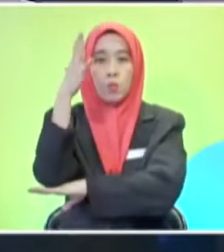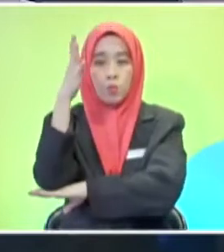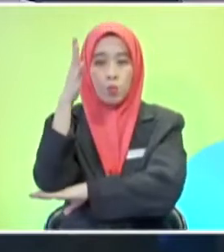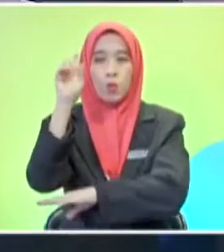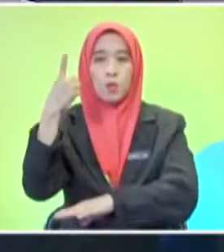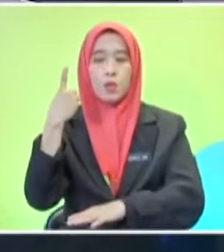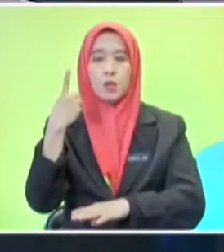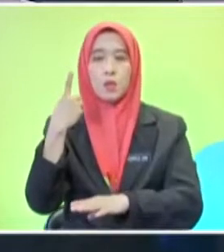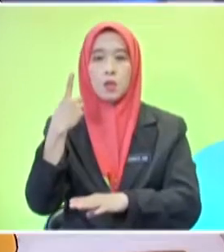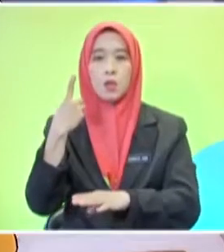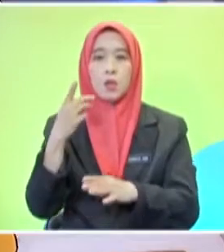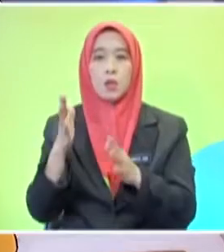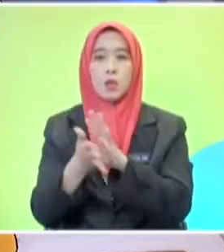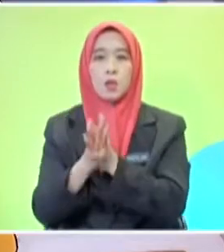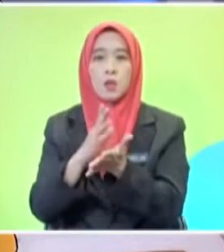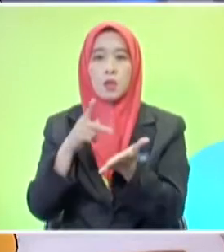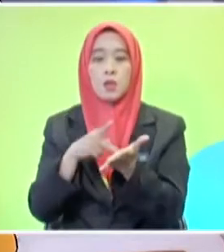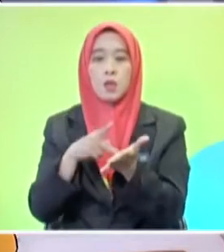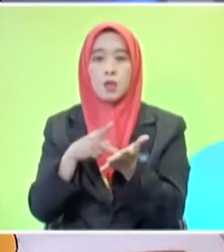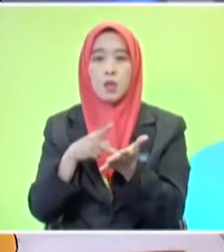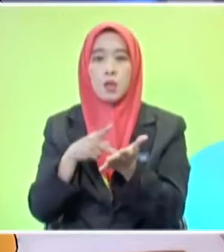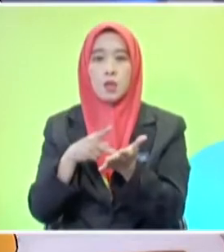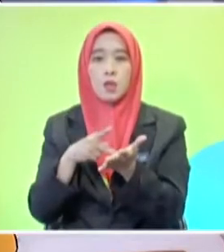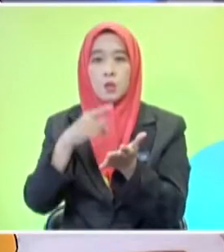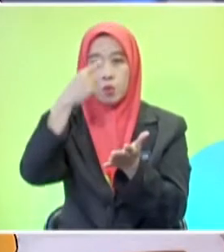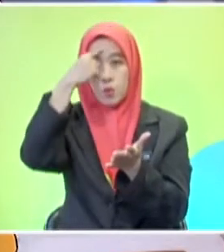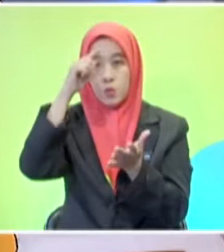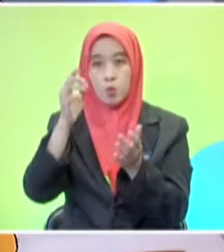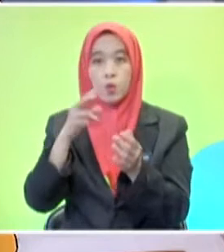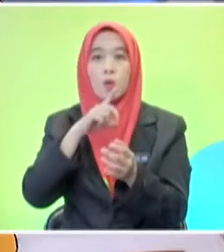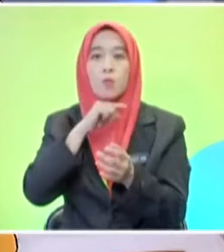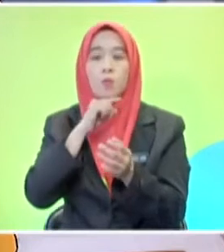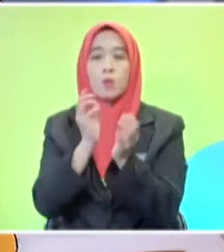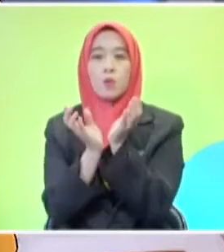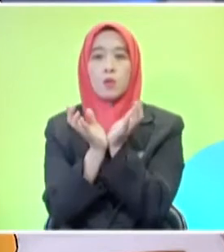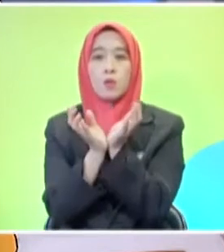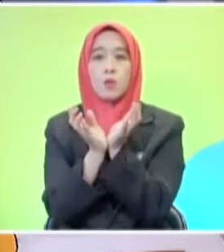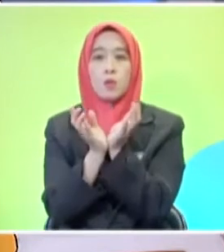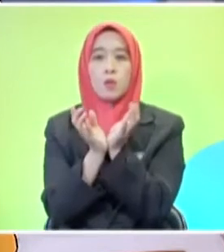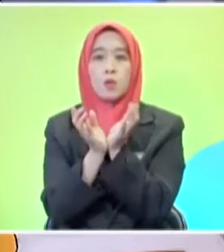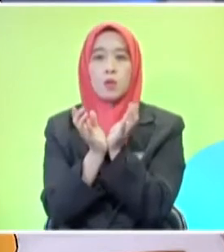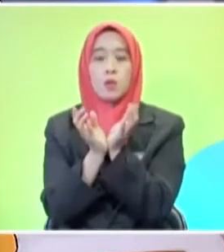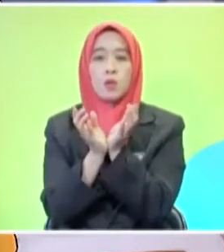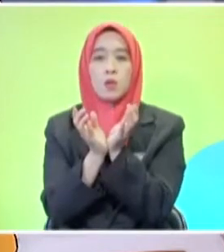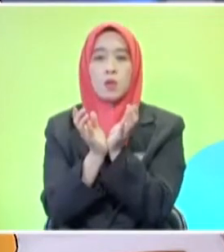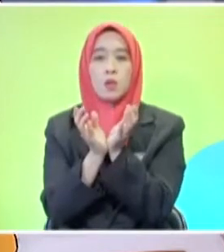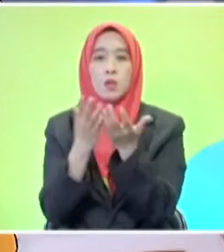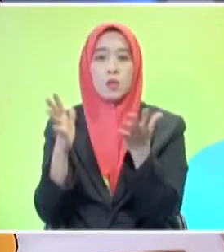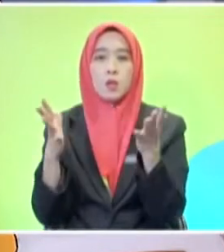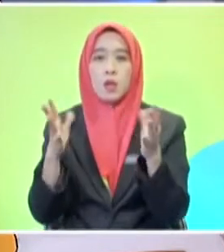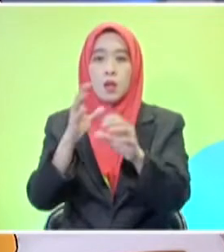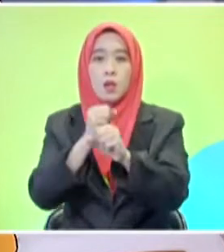the benefit is for this bird nest fern, but the host, it doesn't get any benefit